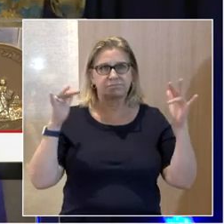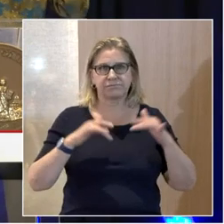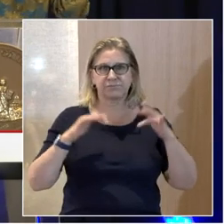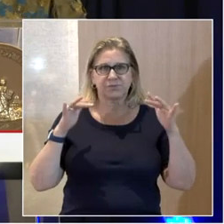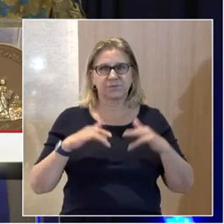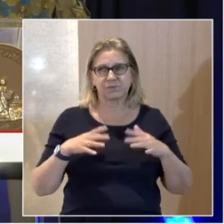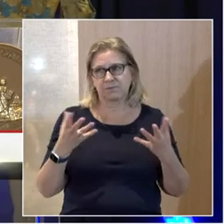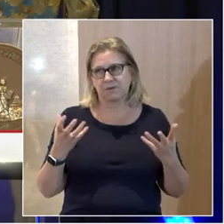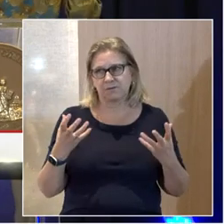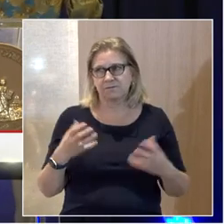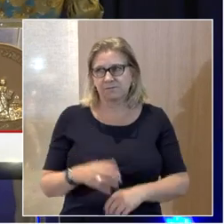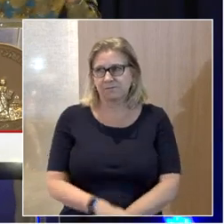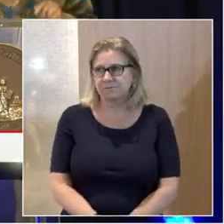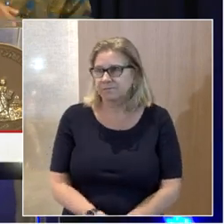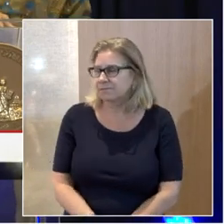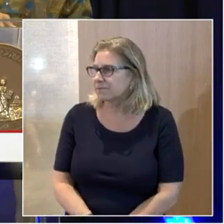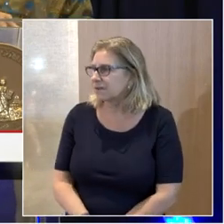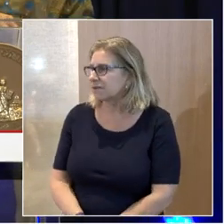Mm-hmm. Okay.